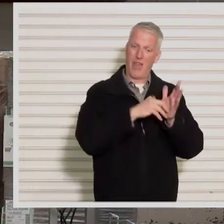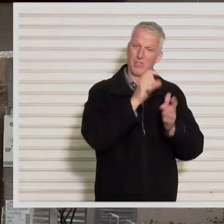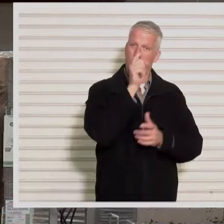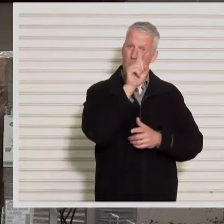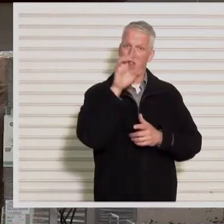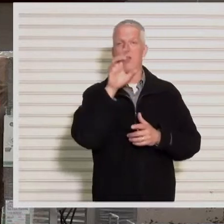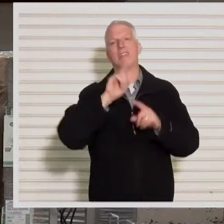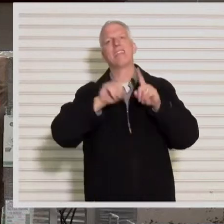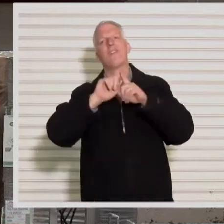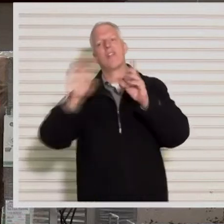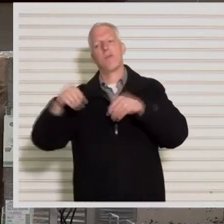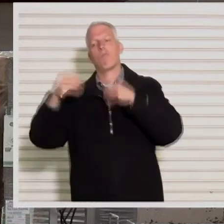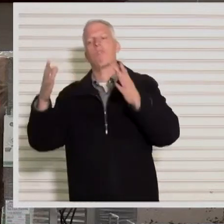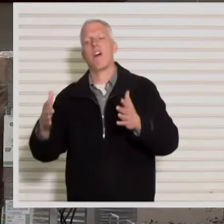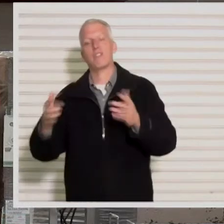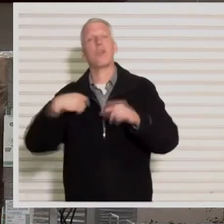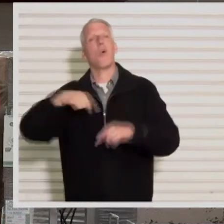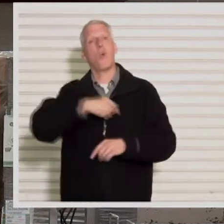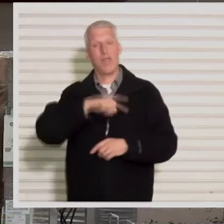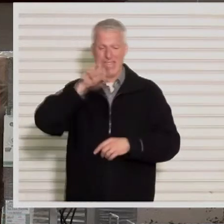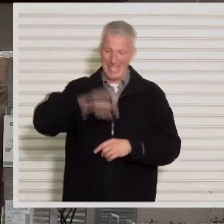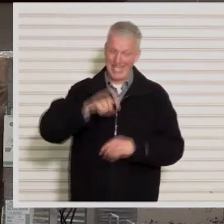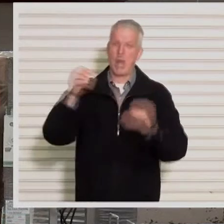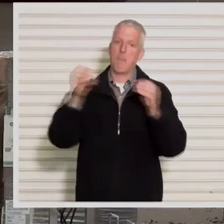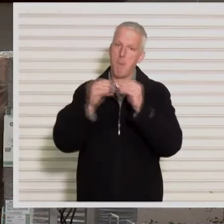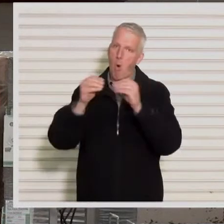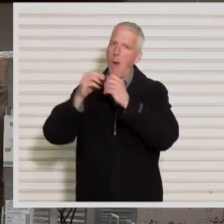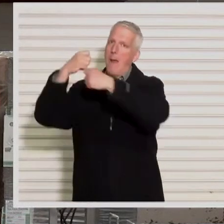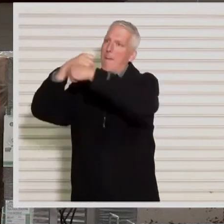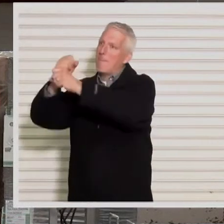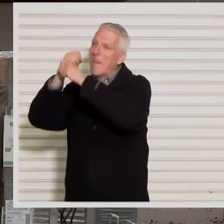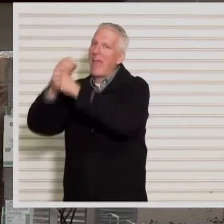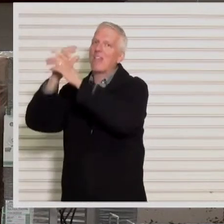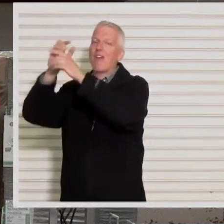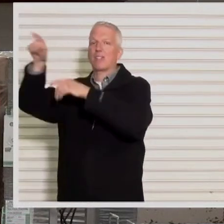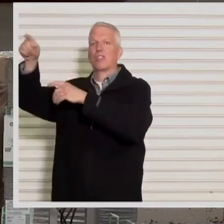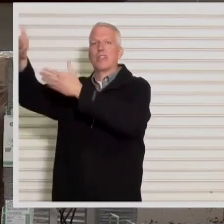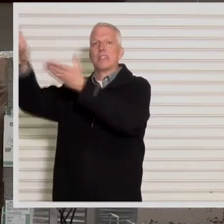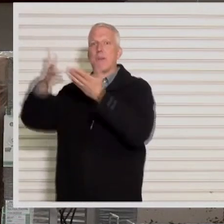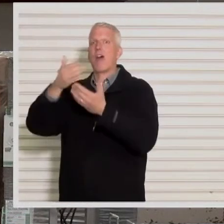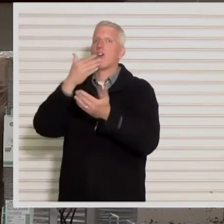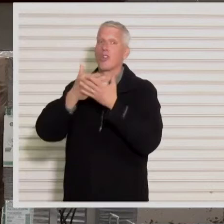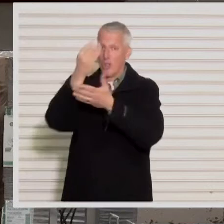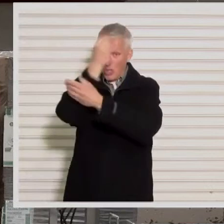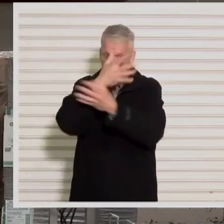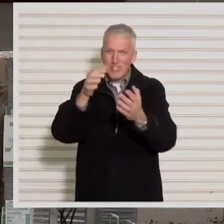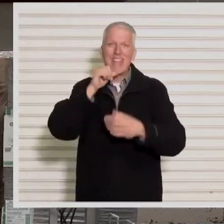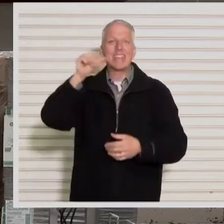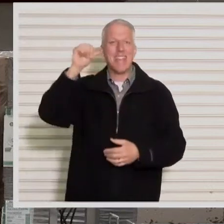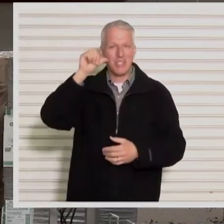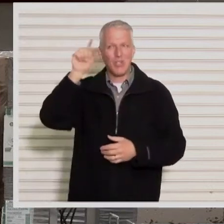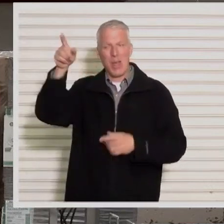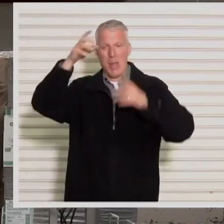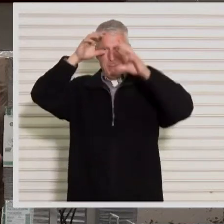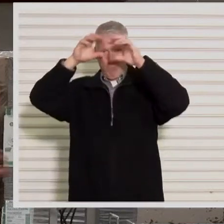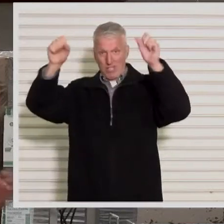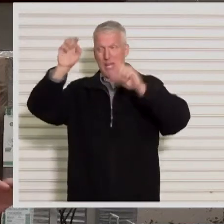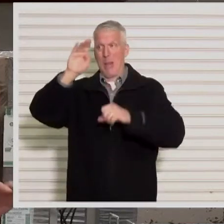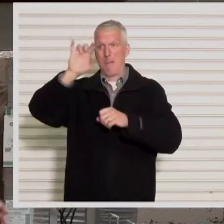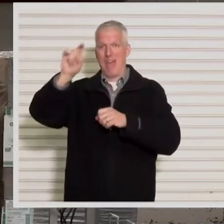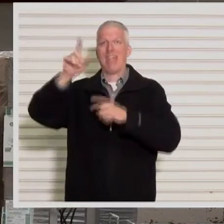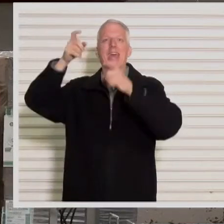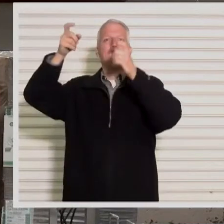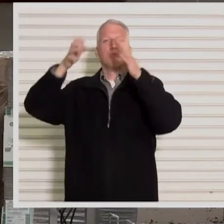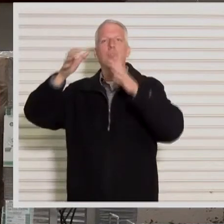counties. What we need is more manufactured supply. The good news, just yesterday the Biden administration announced we're going